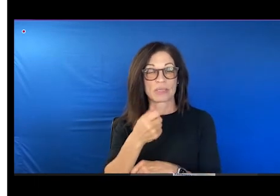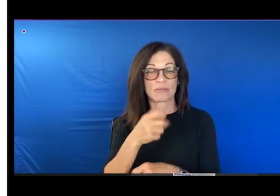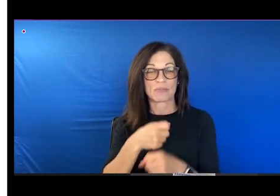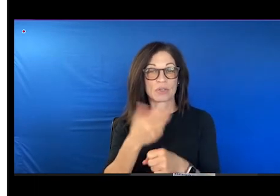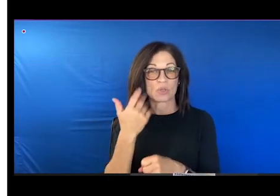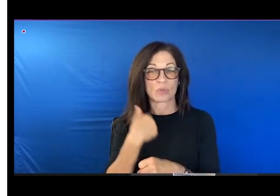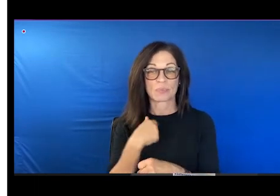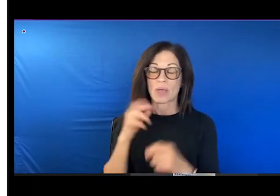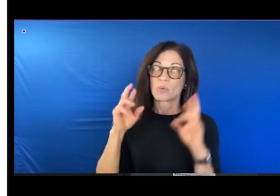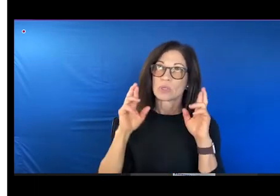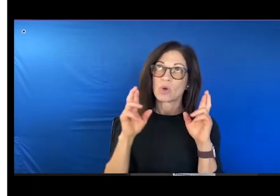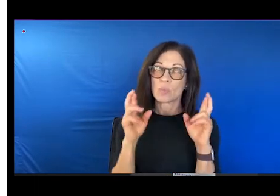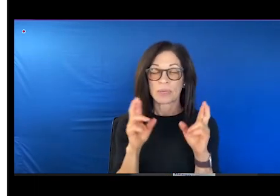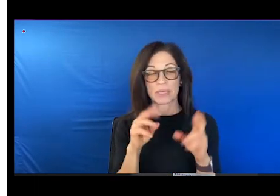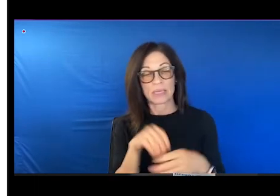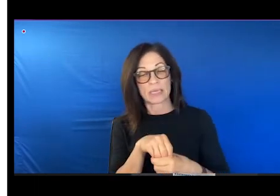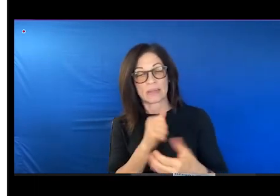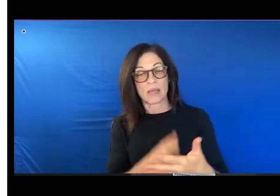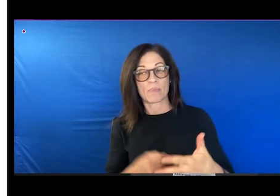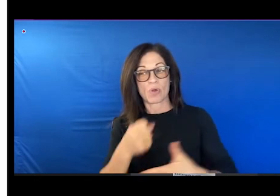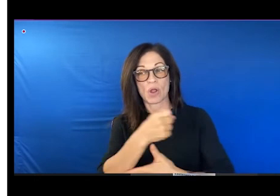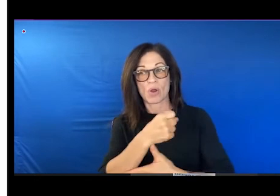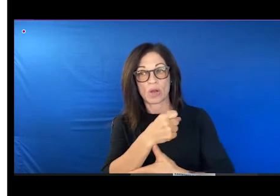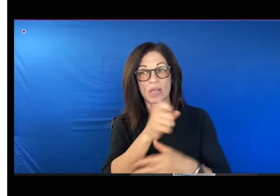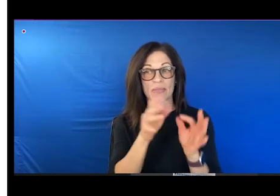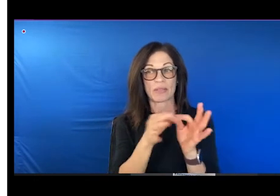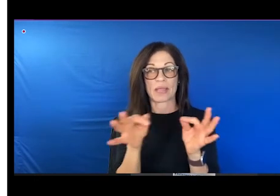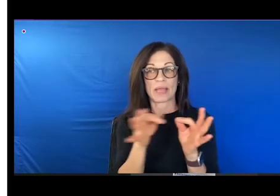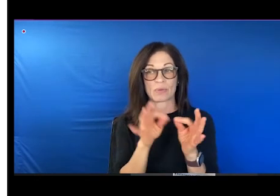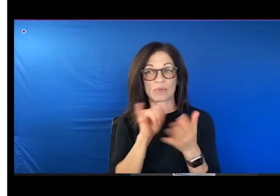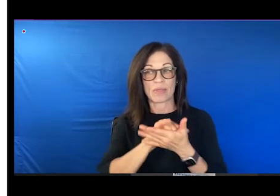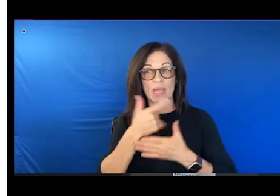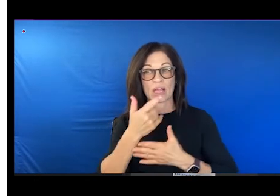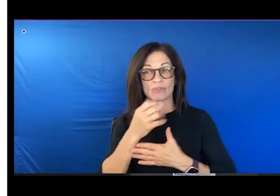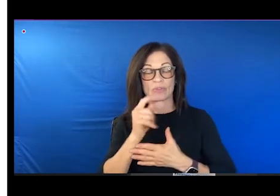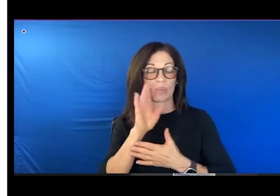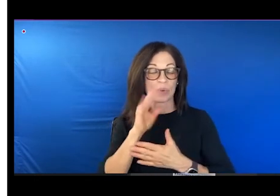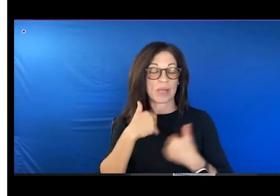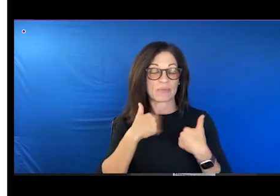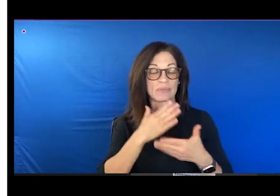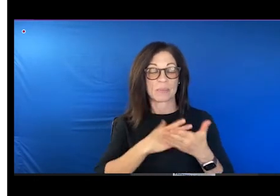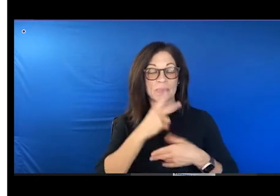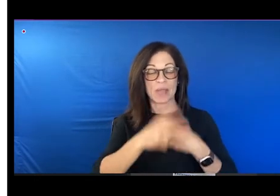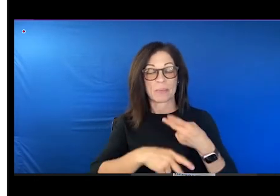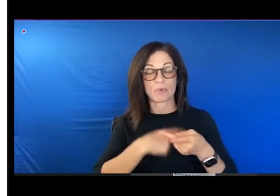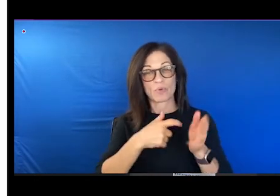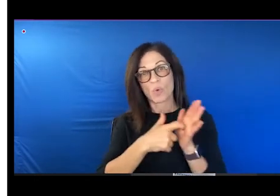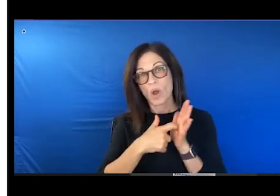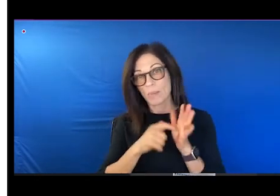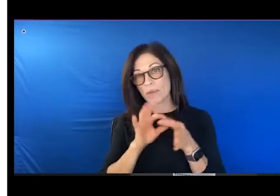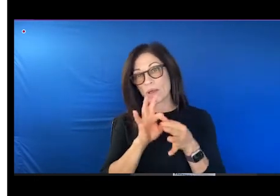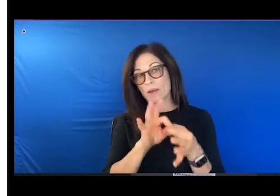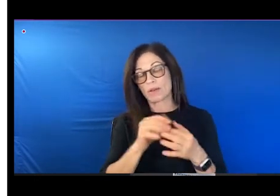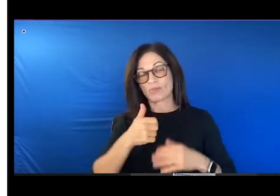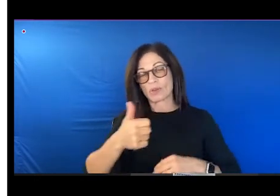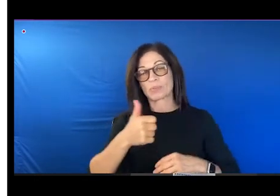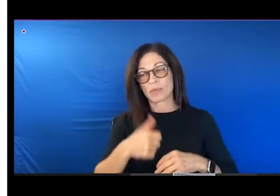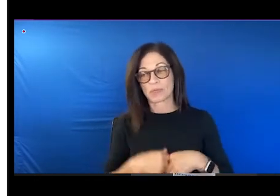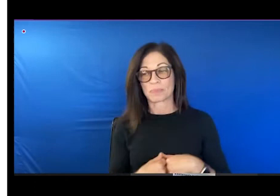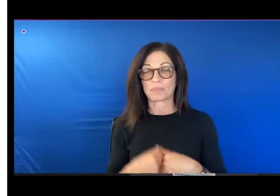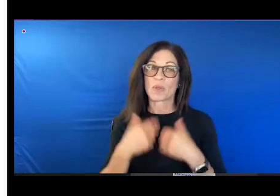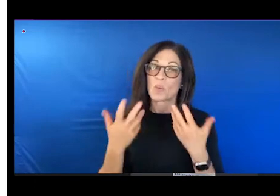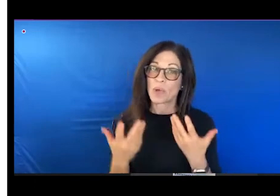number of years ago. I was so hoping that in the priority in the language of that grant, there would be some sort of requirement